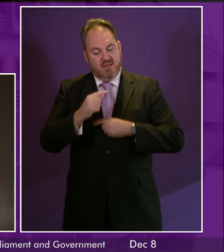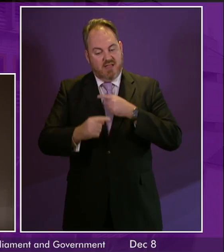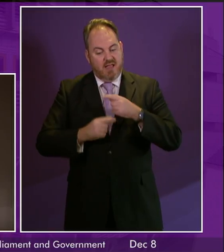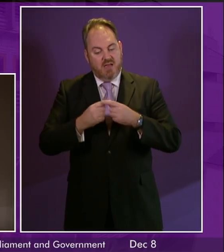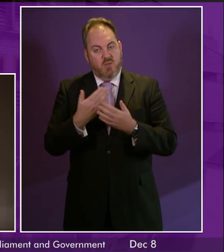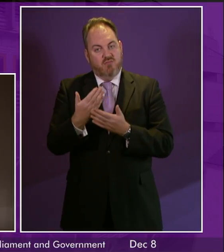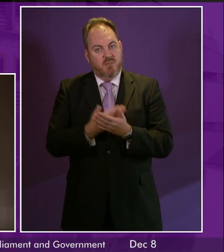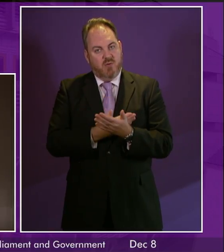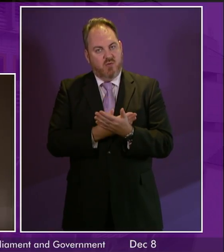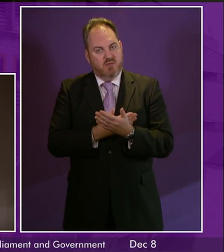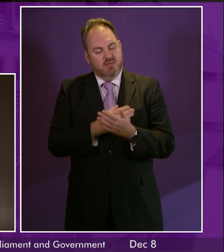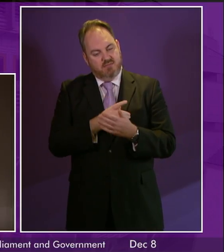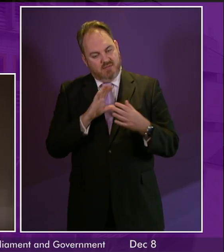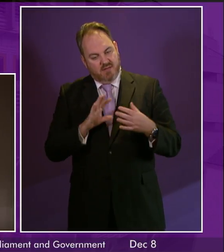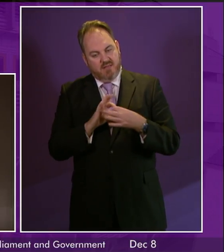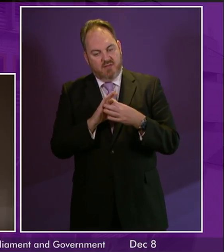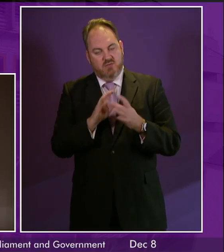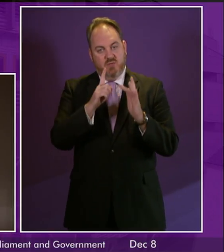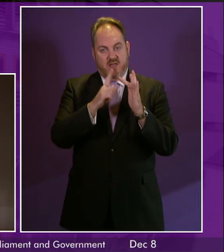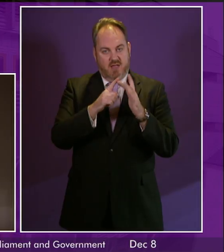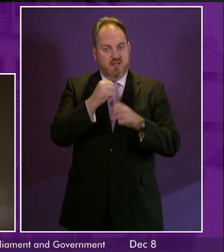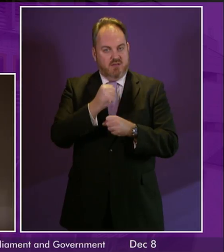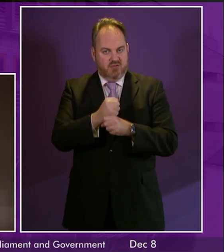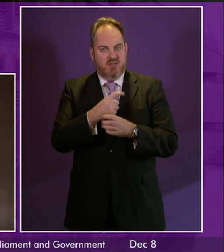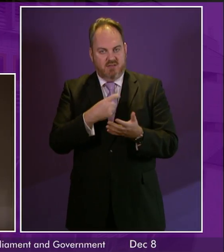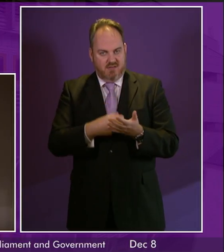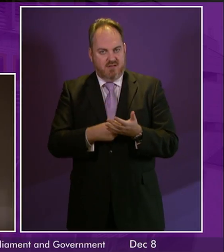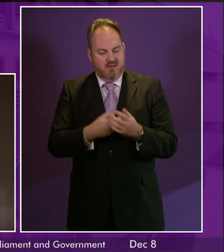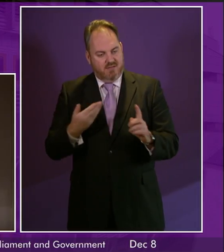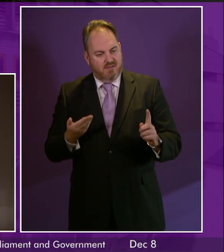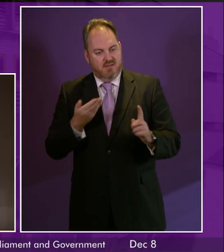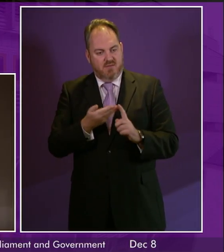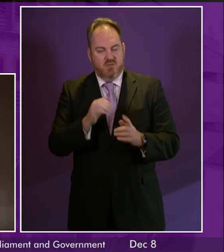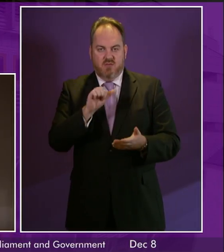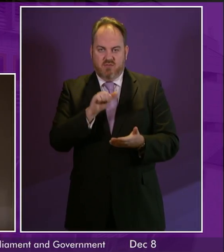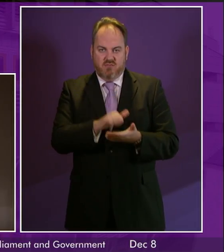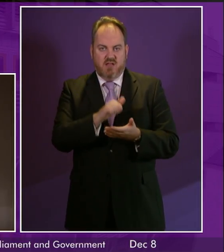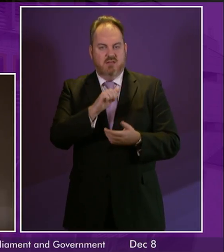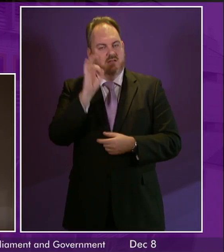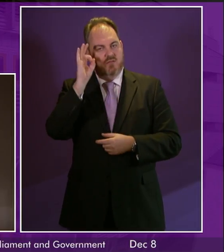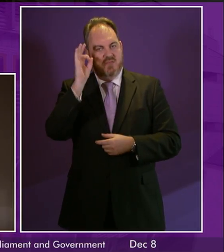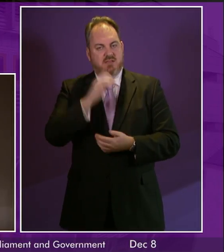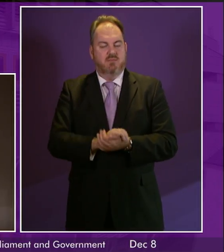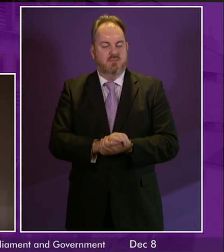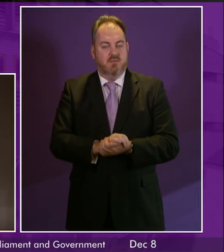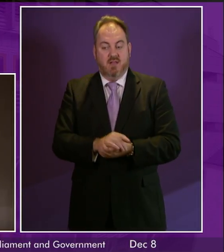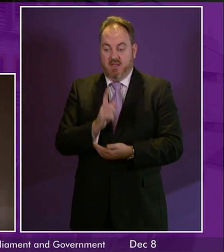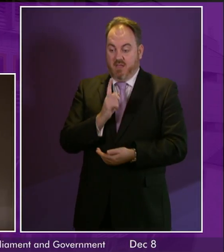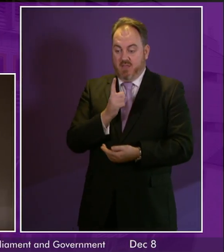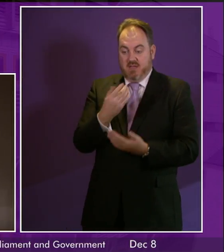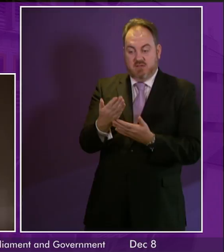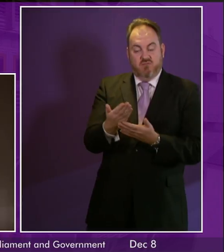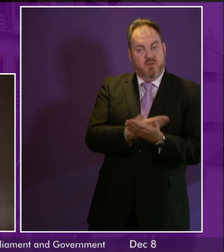on IGR and to provide this to the relevant committee of the Parliament. This report is intended